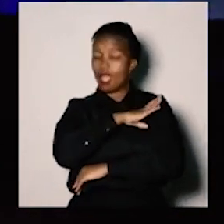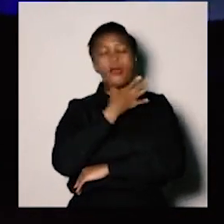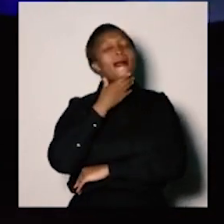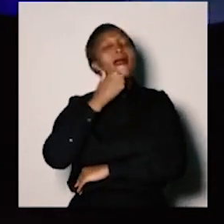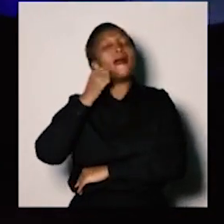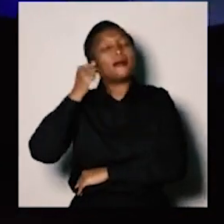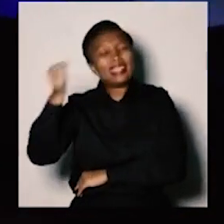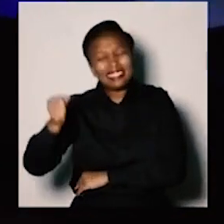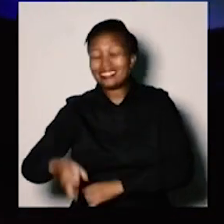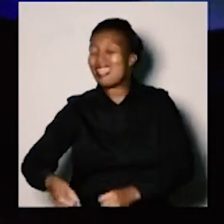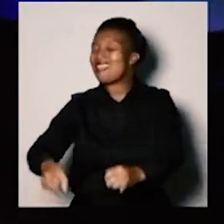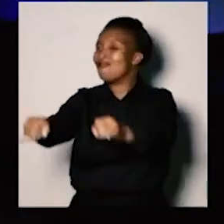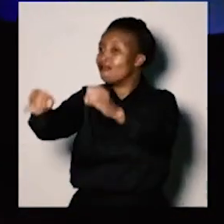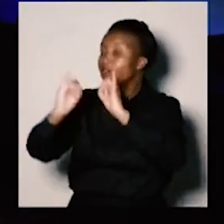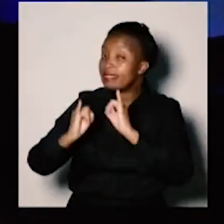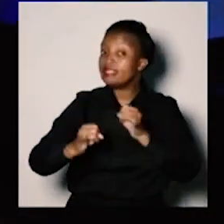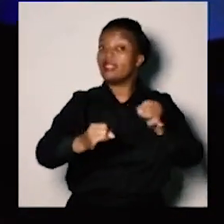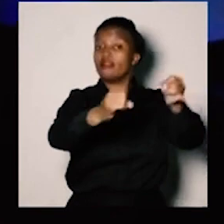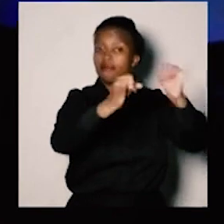This week,